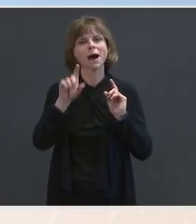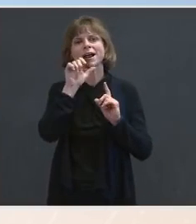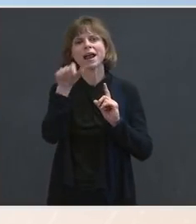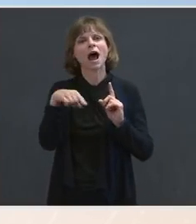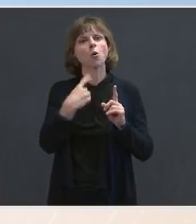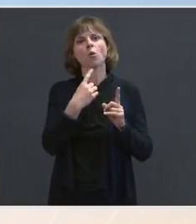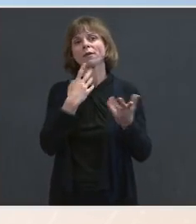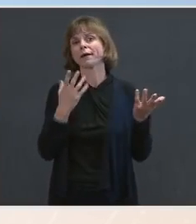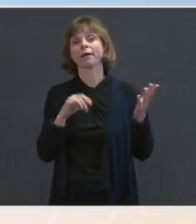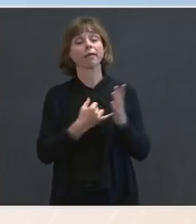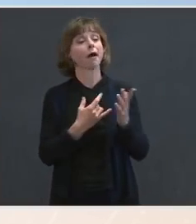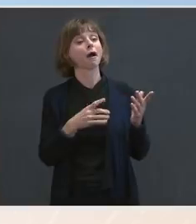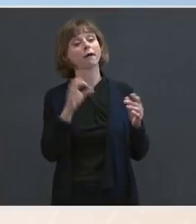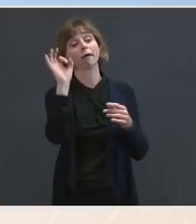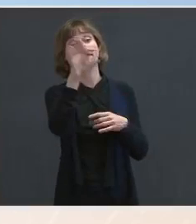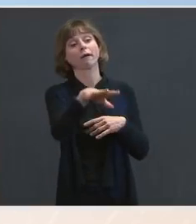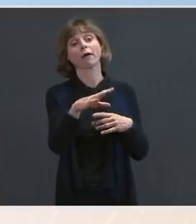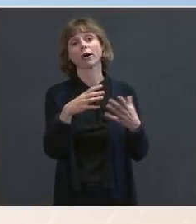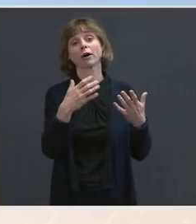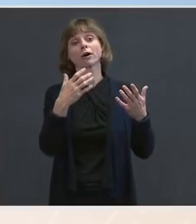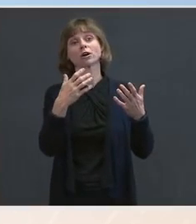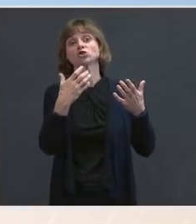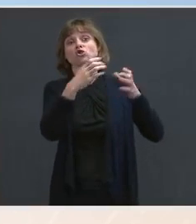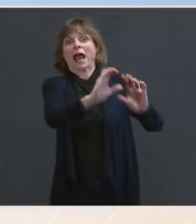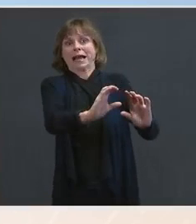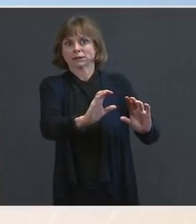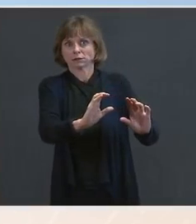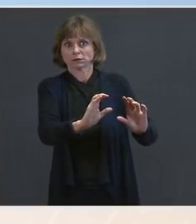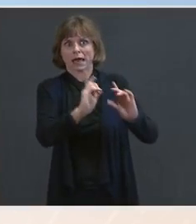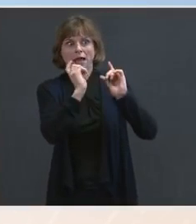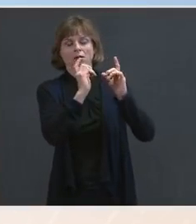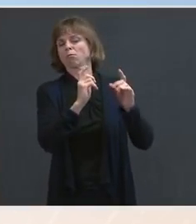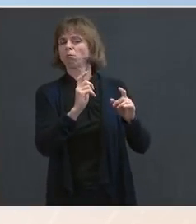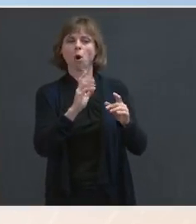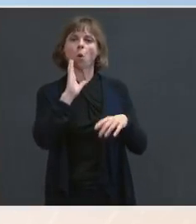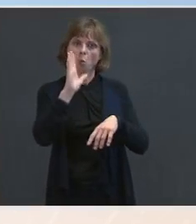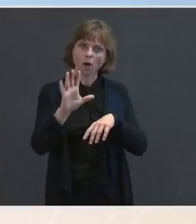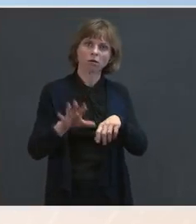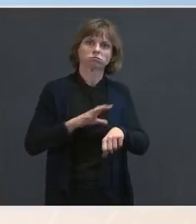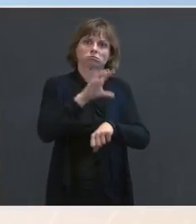ball, actually have it be scheduled so we can efficiently get vets through the system.